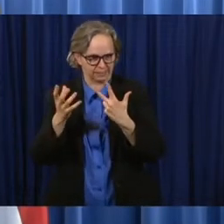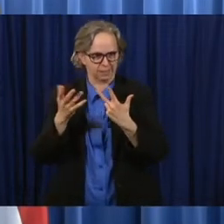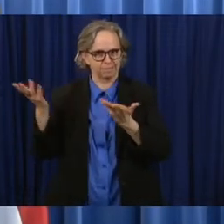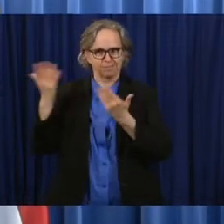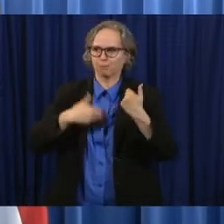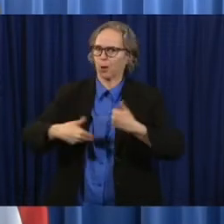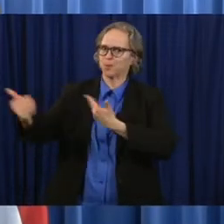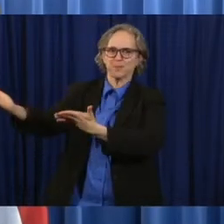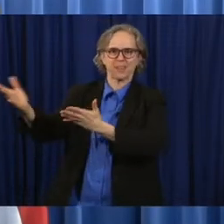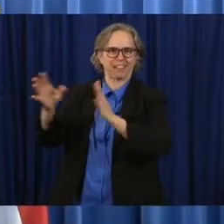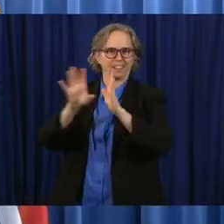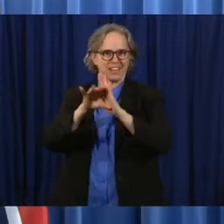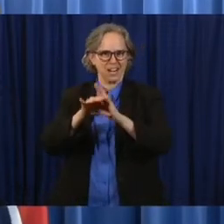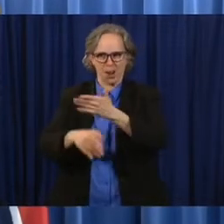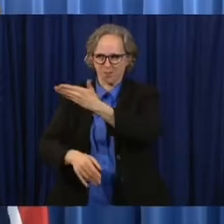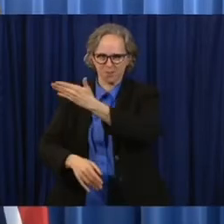video.